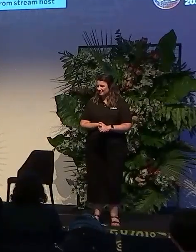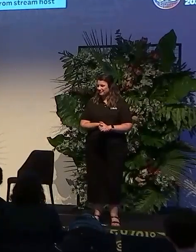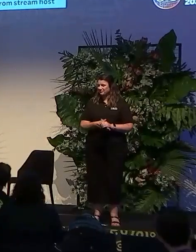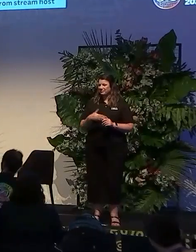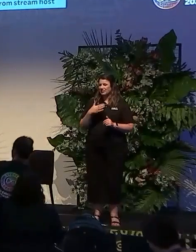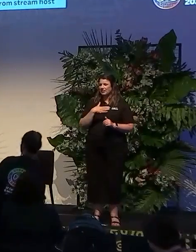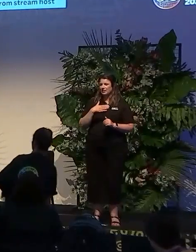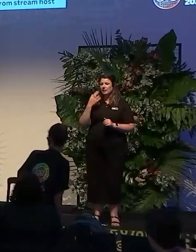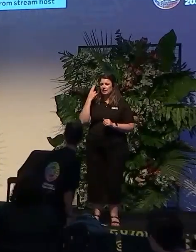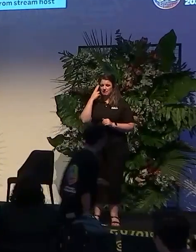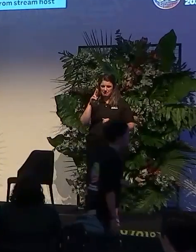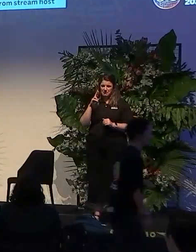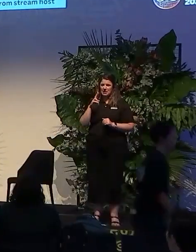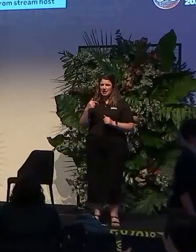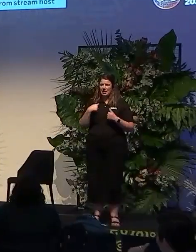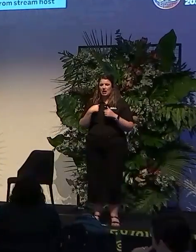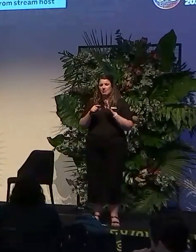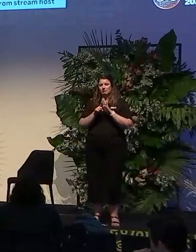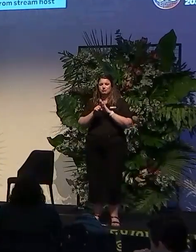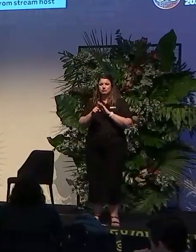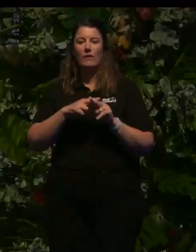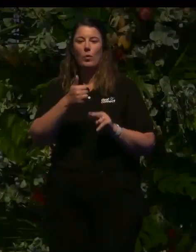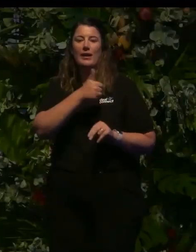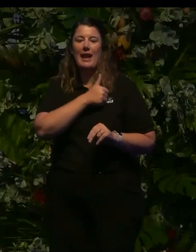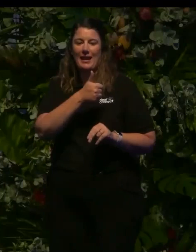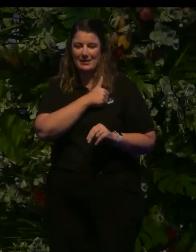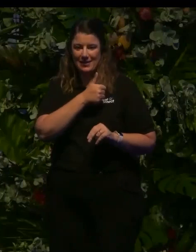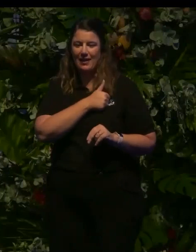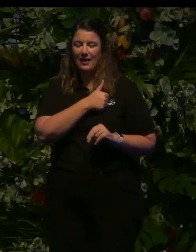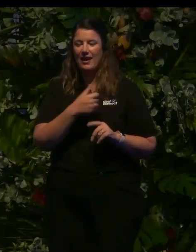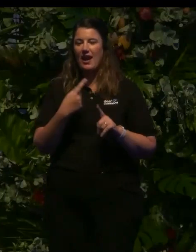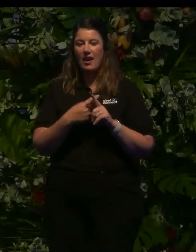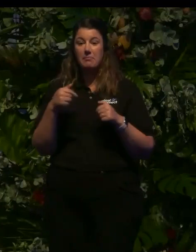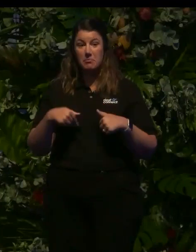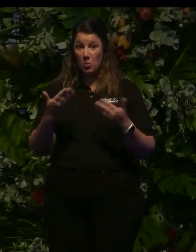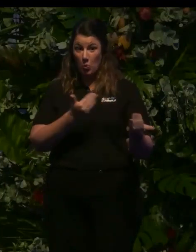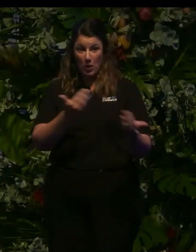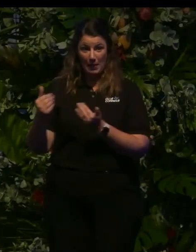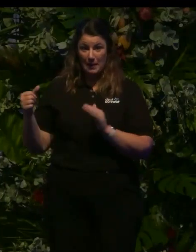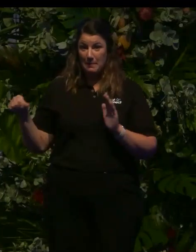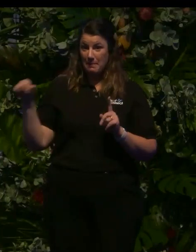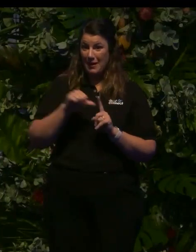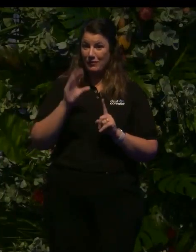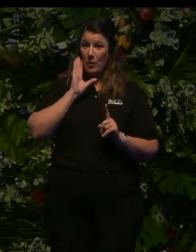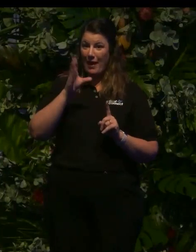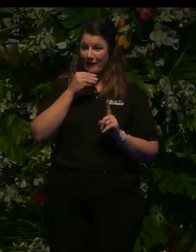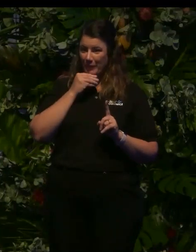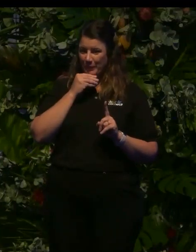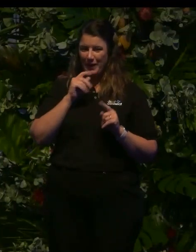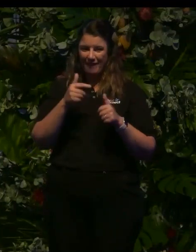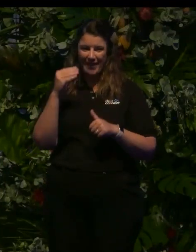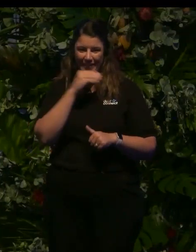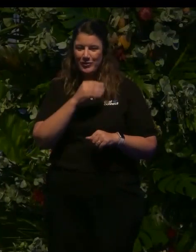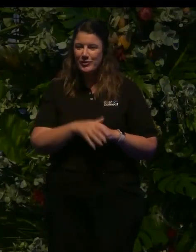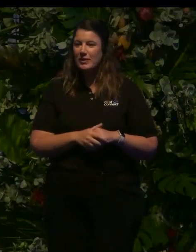My name is André-François Giroux. I'm the Consul General of Canada, and it's my great honor to welcome you back to the afternoon session.